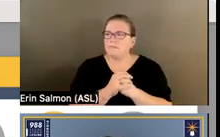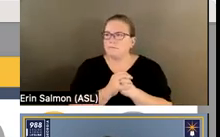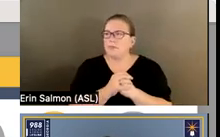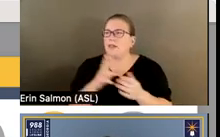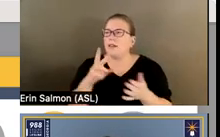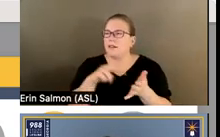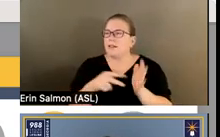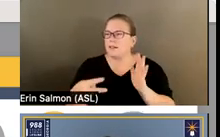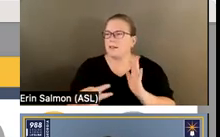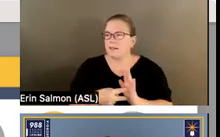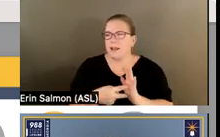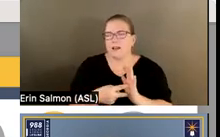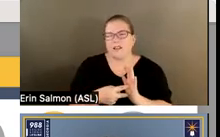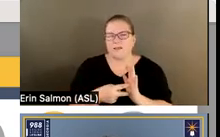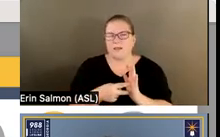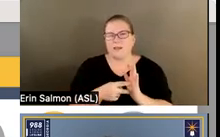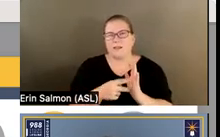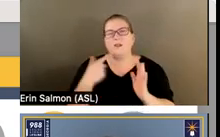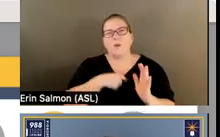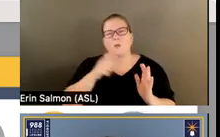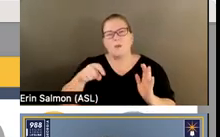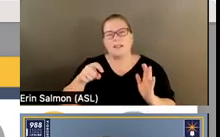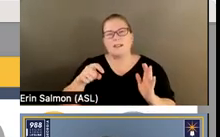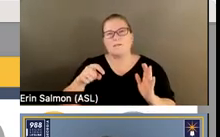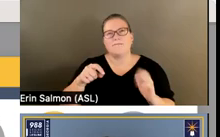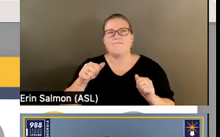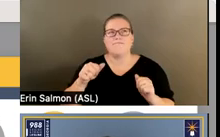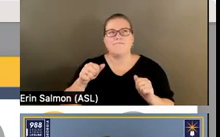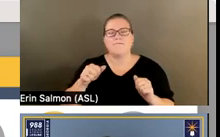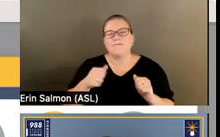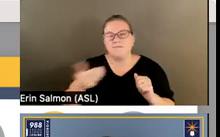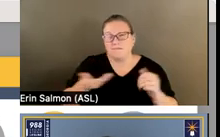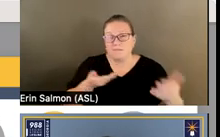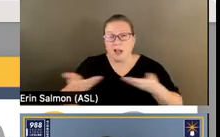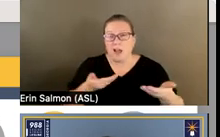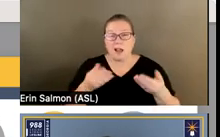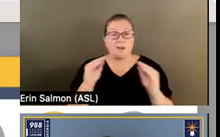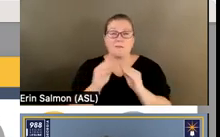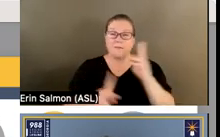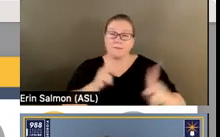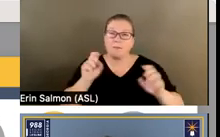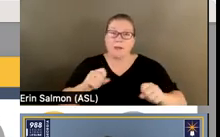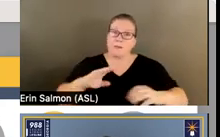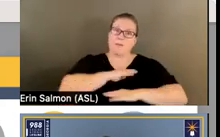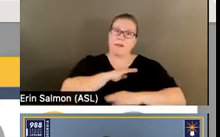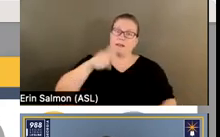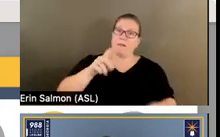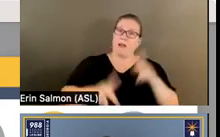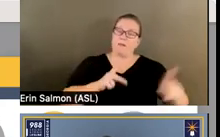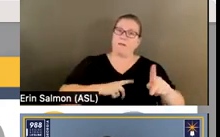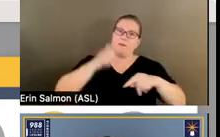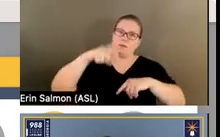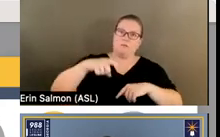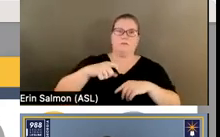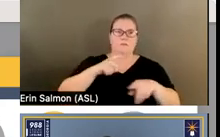that we need to have some increases in staffing to meet that demand, as well as to get up